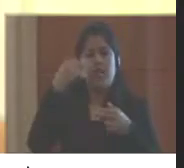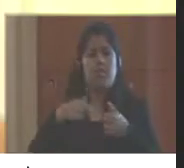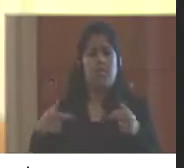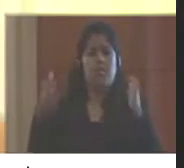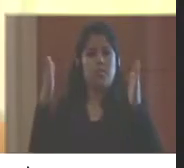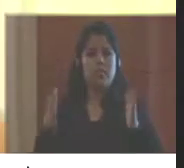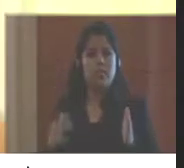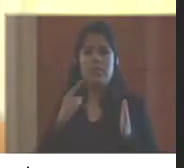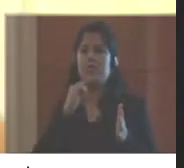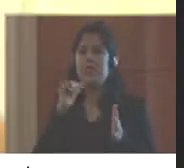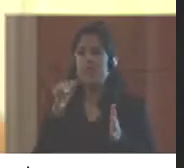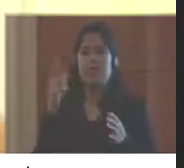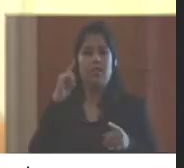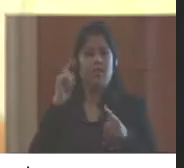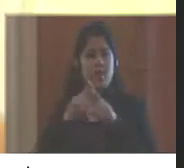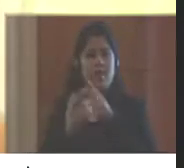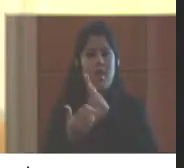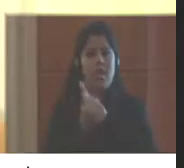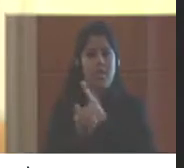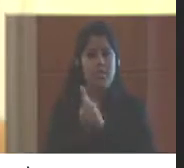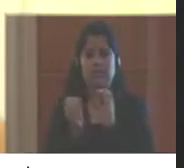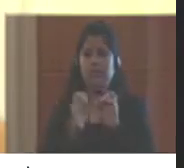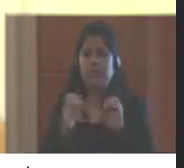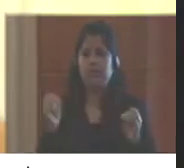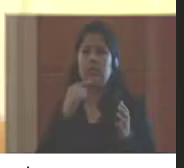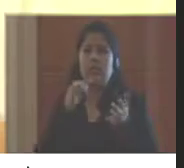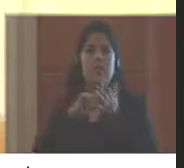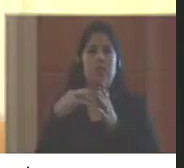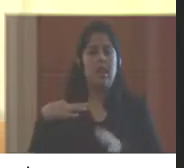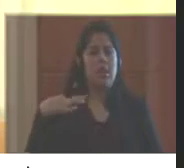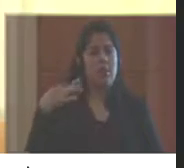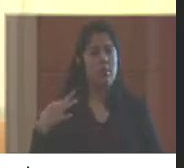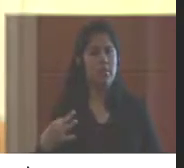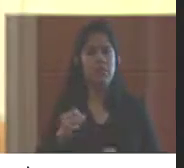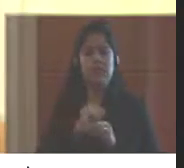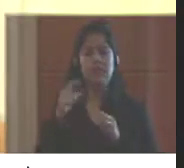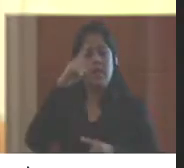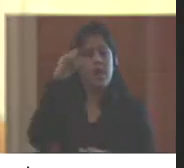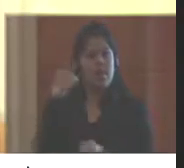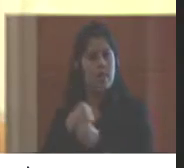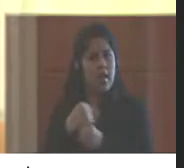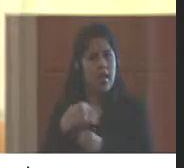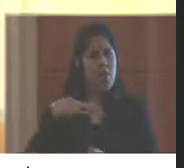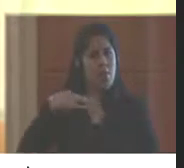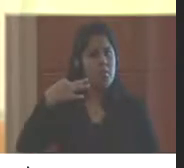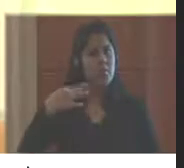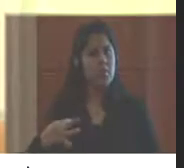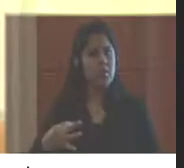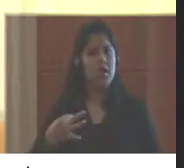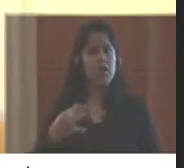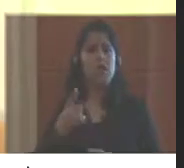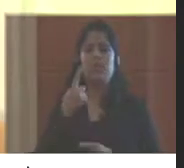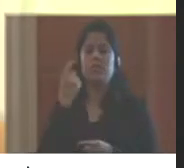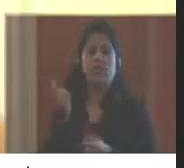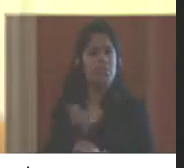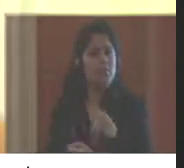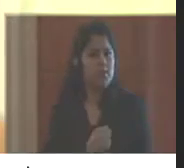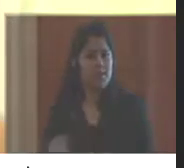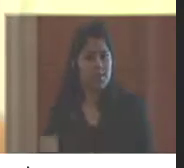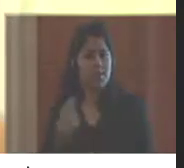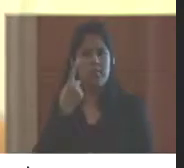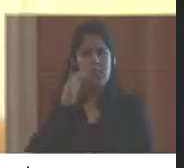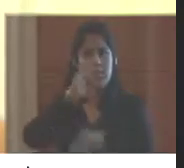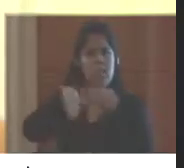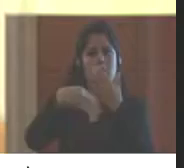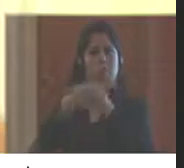because without the human resource, without this discussion, without capacity building, without the will, it